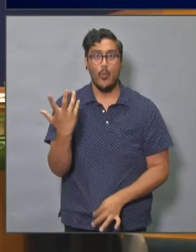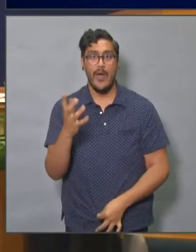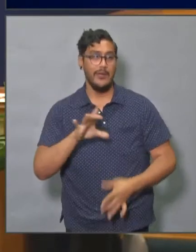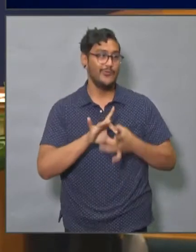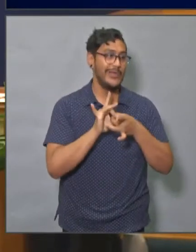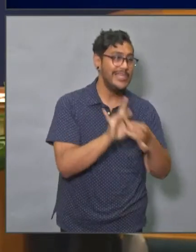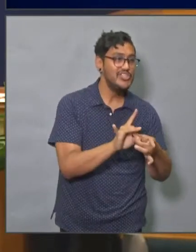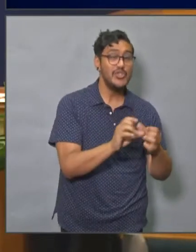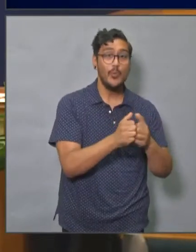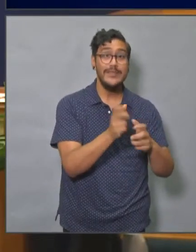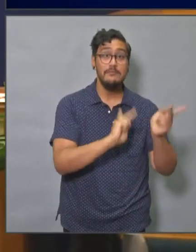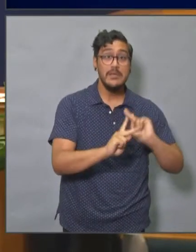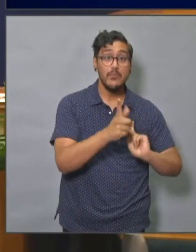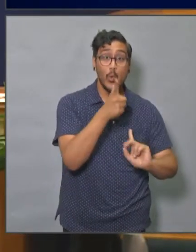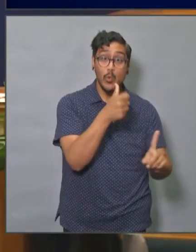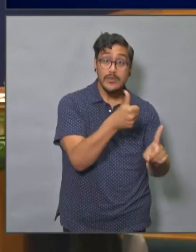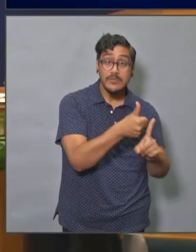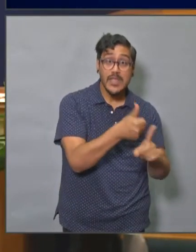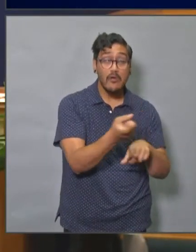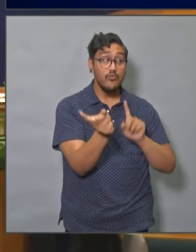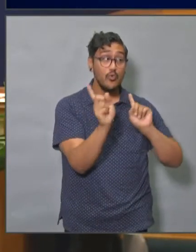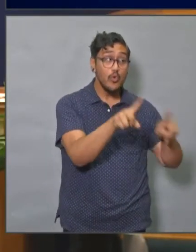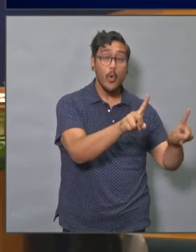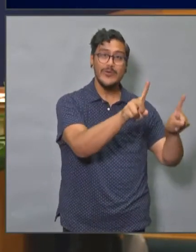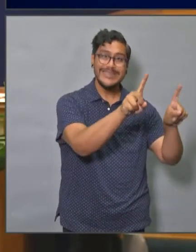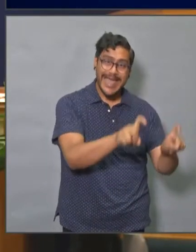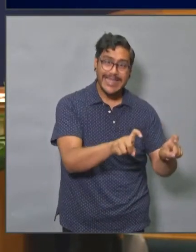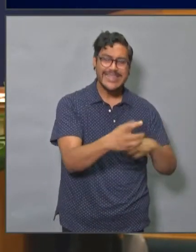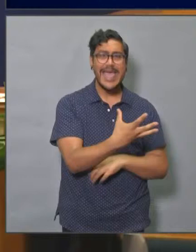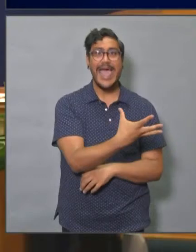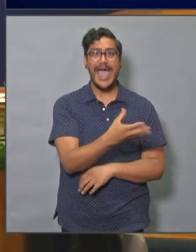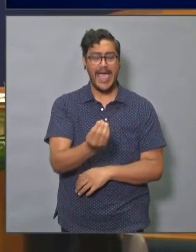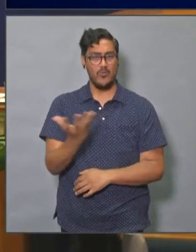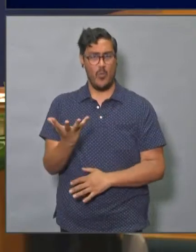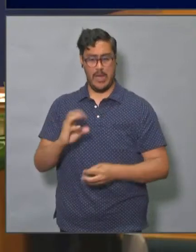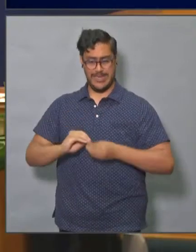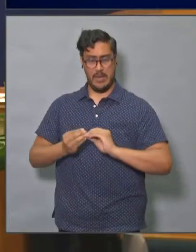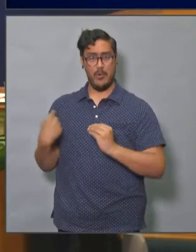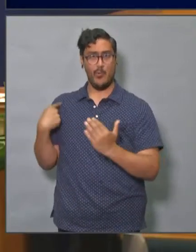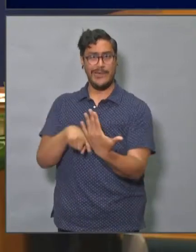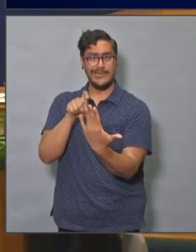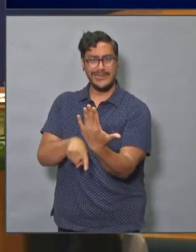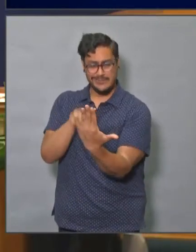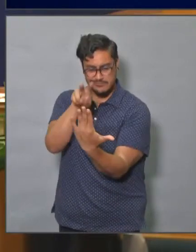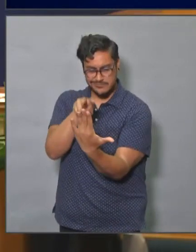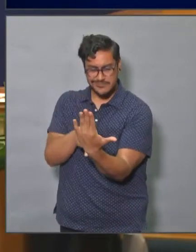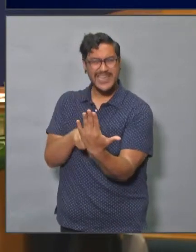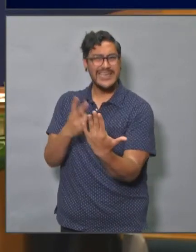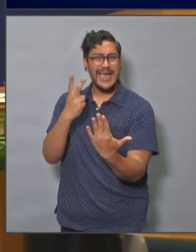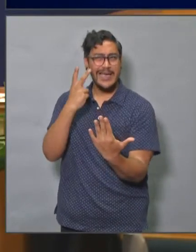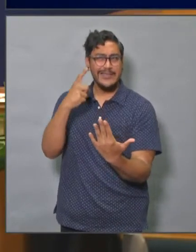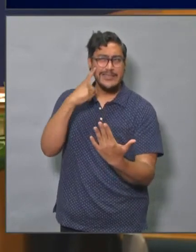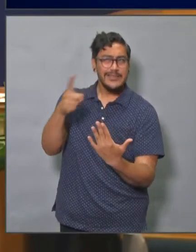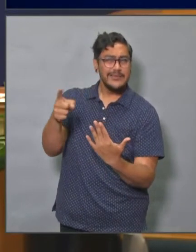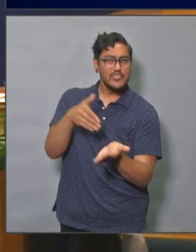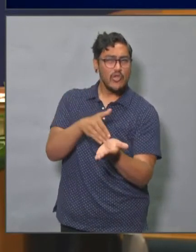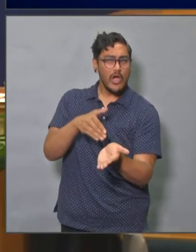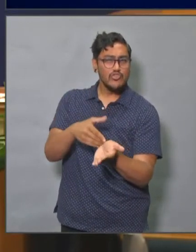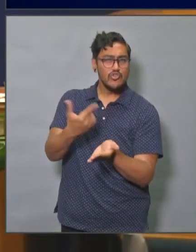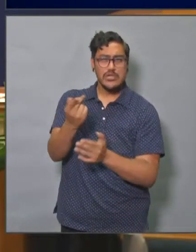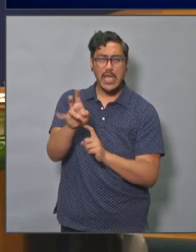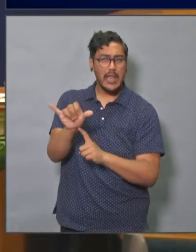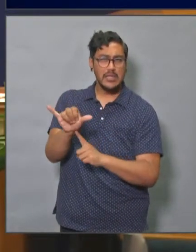sort of the people getting tested and what we should really be paying attention to. I think Dr. Galley said it best when she said,